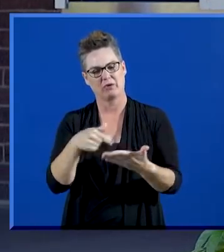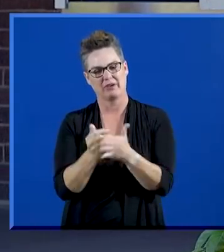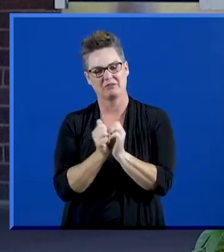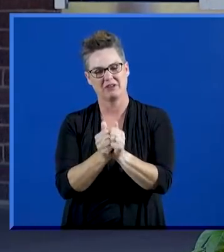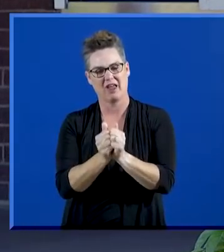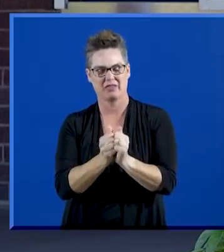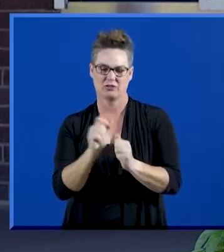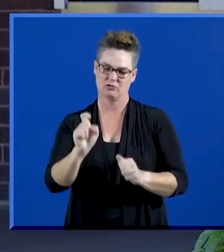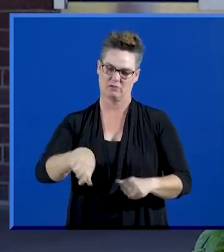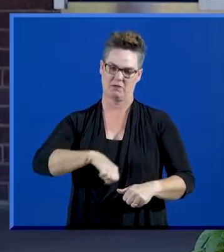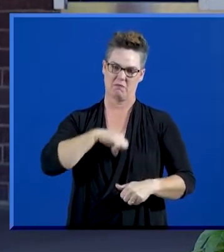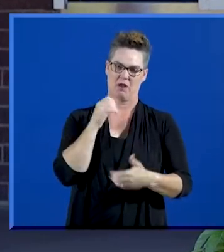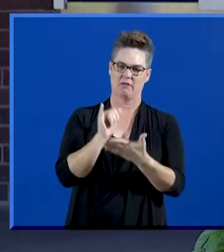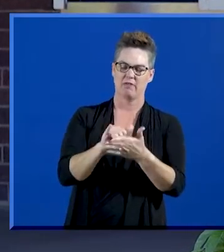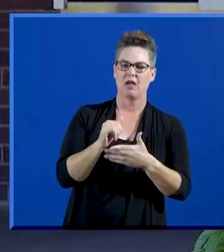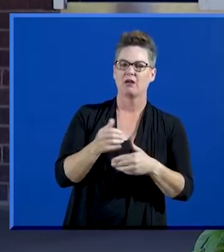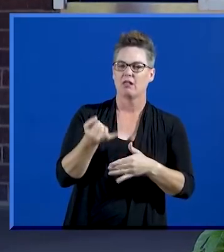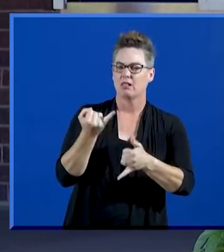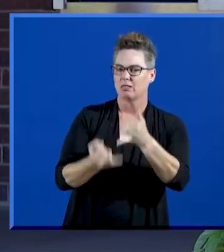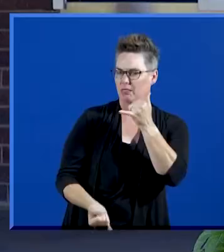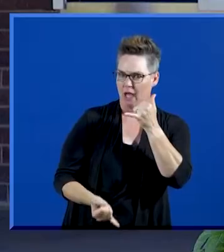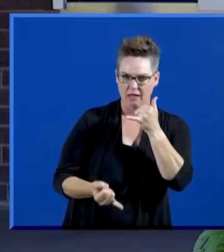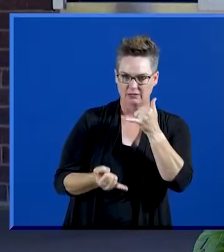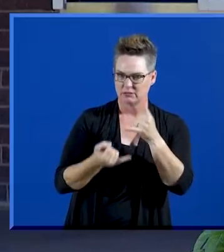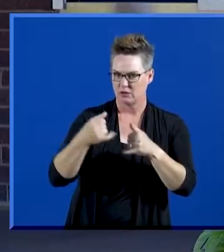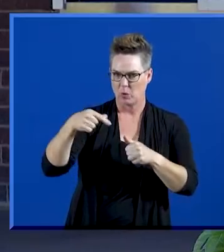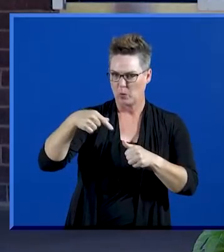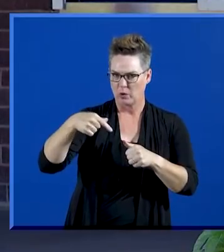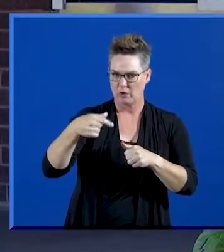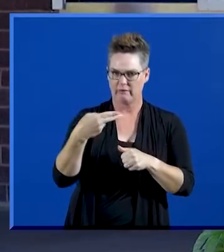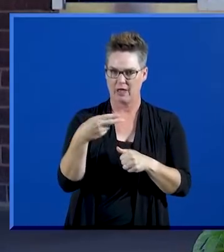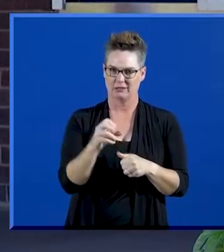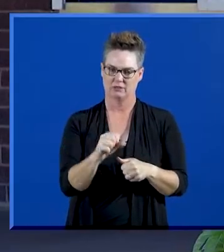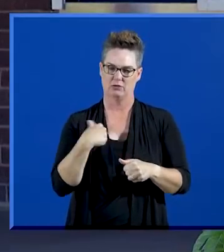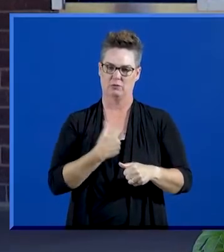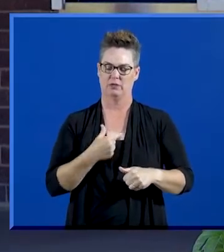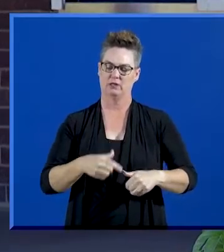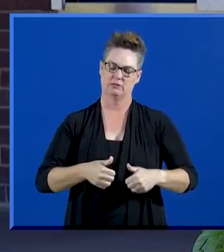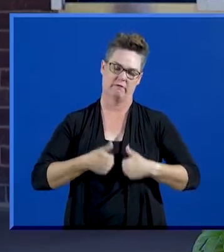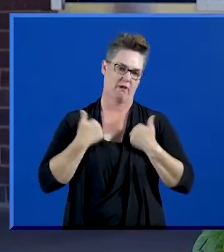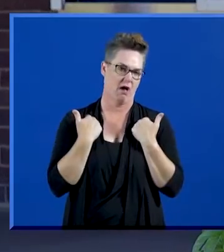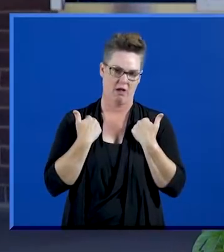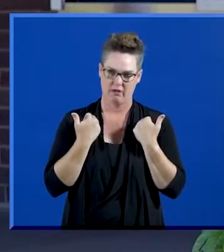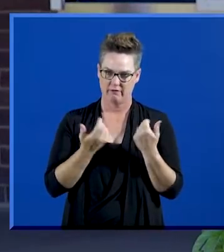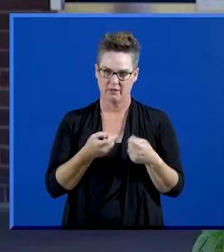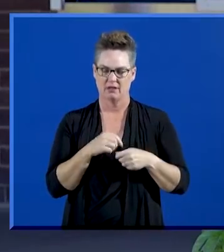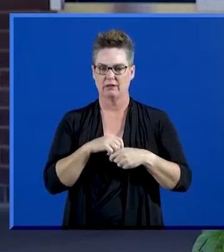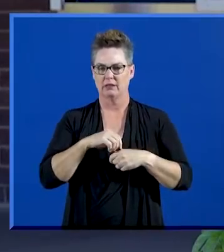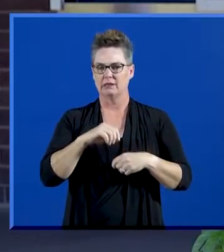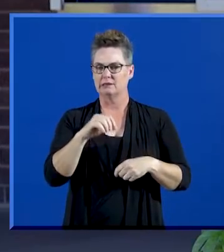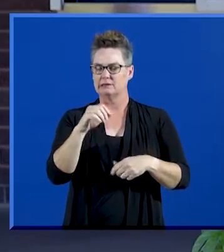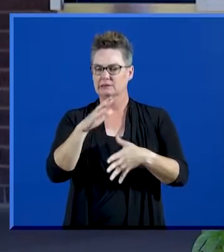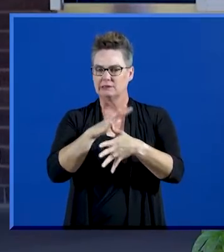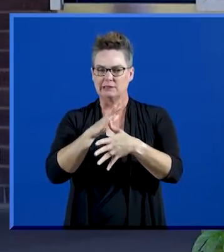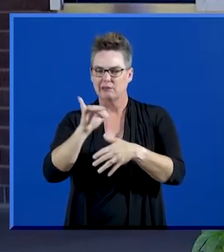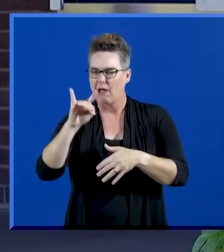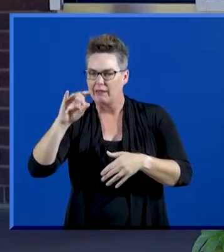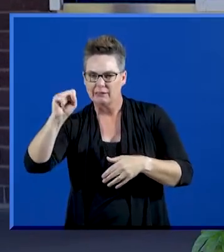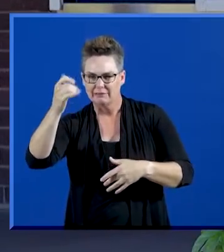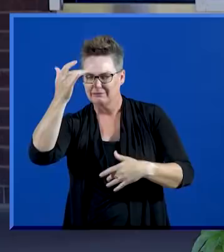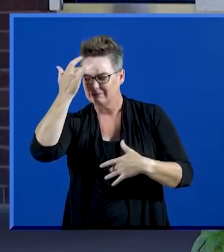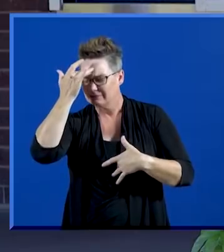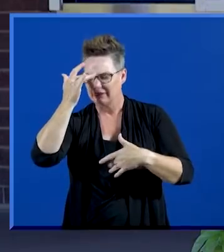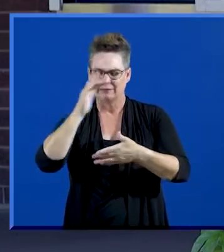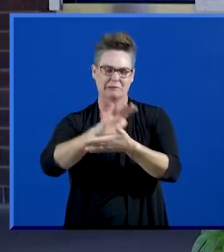that's something to be proud of. We have finished this last quarter of high school despite both remote learning and senioritis. Yet, we are able